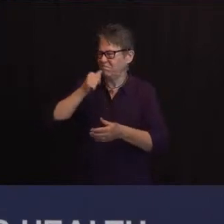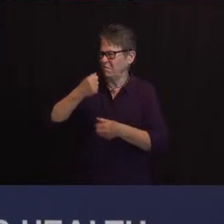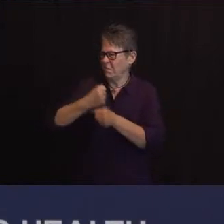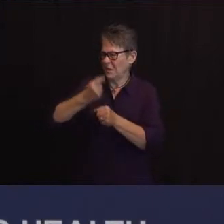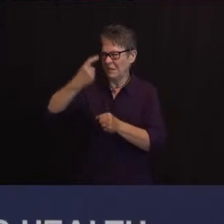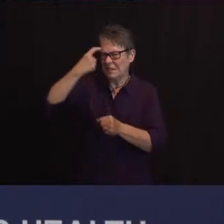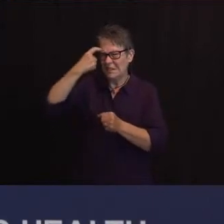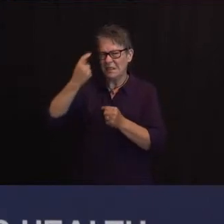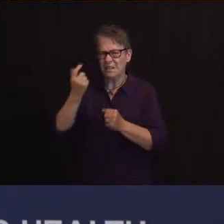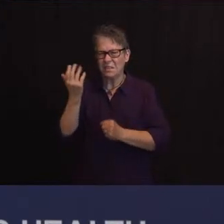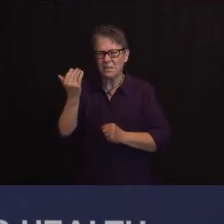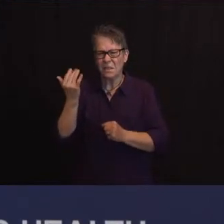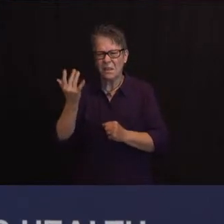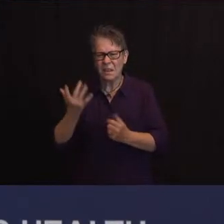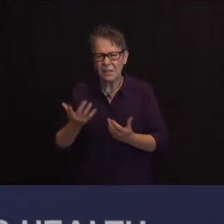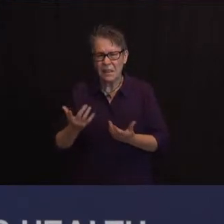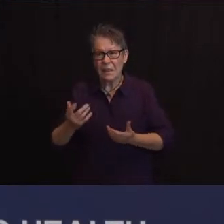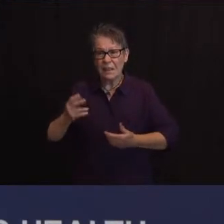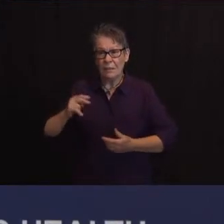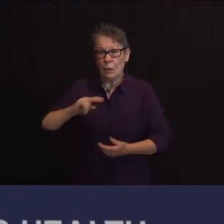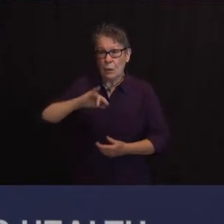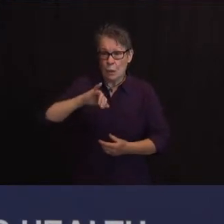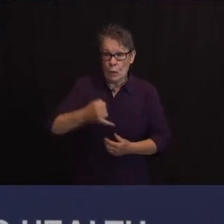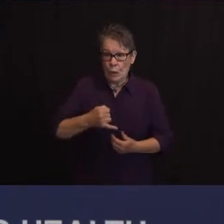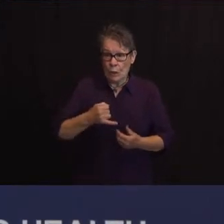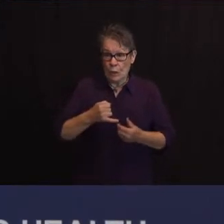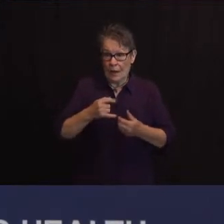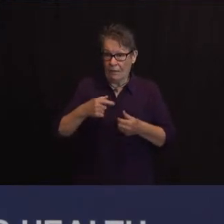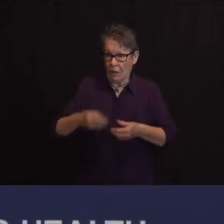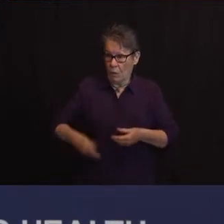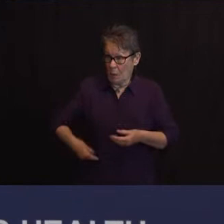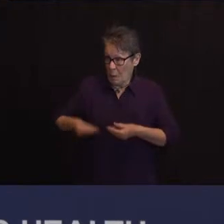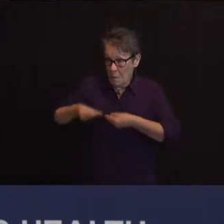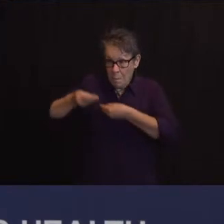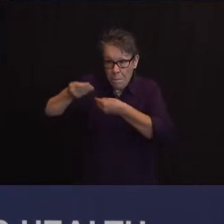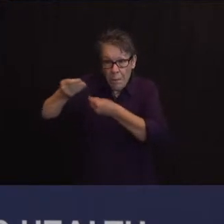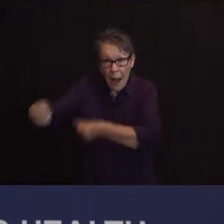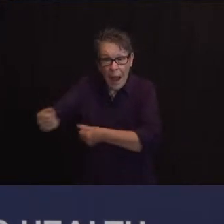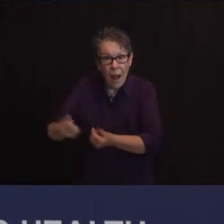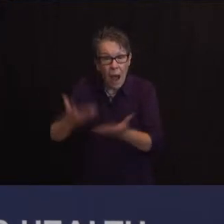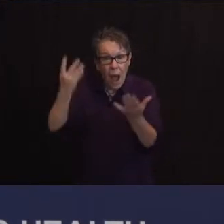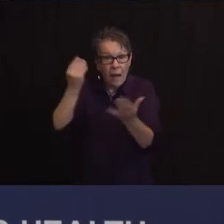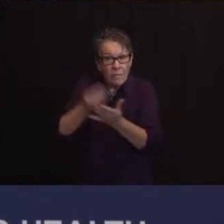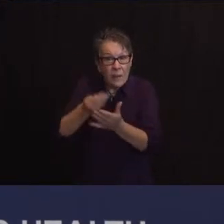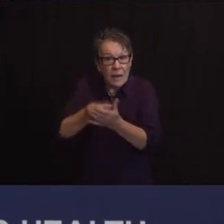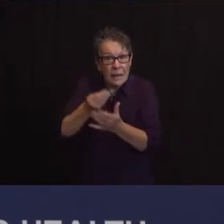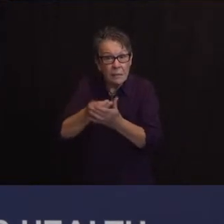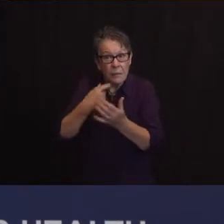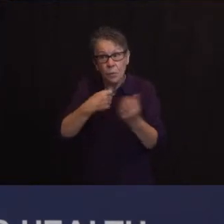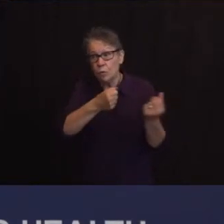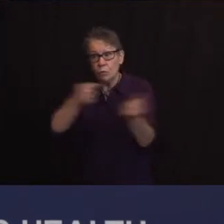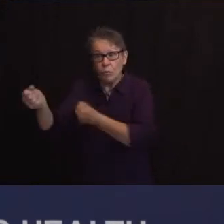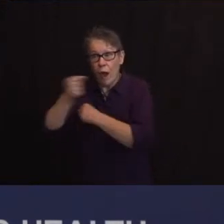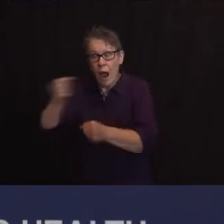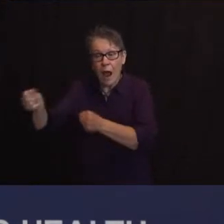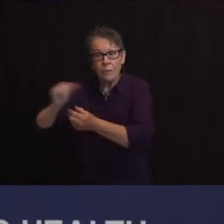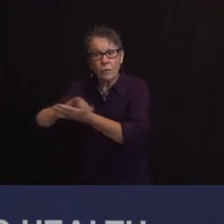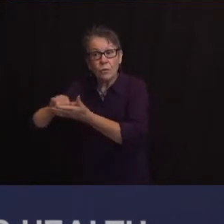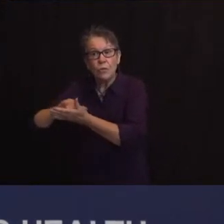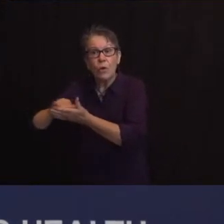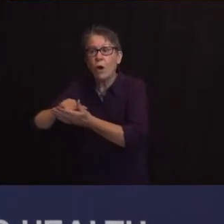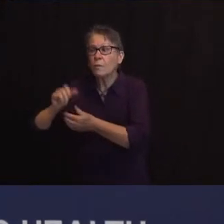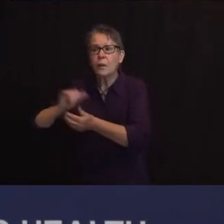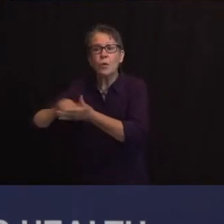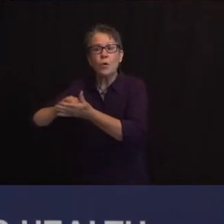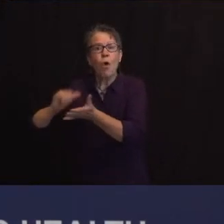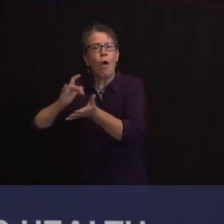into this a lot of money, we deserve to get a fair amount out. We've spoken to the Cuomo administration at length over